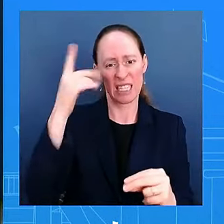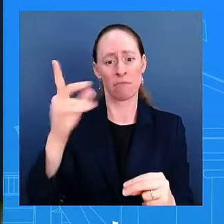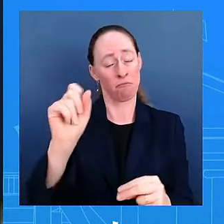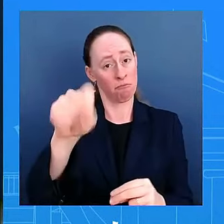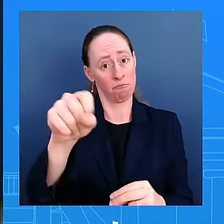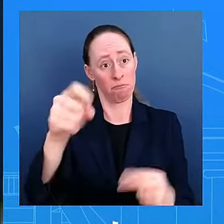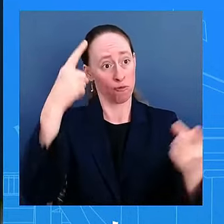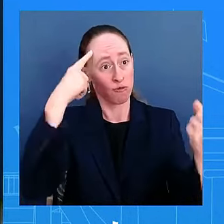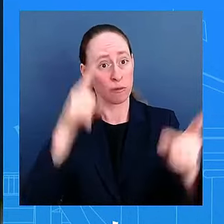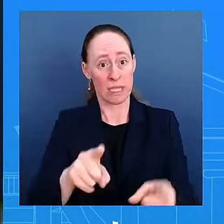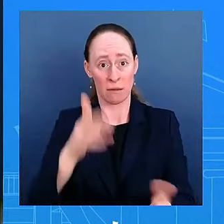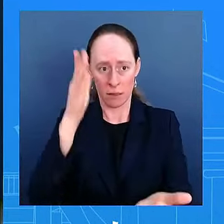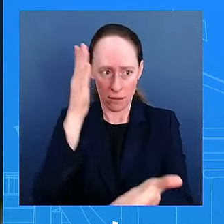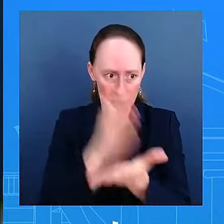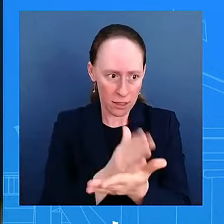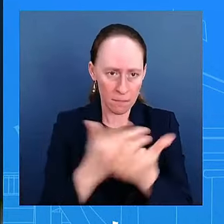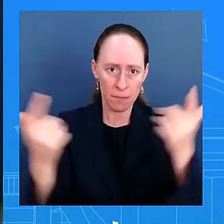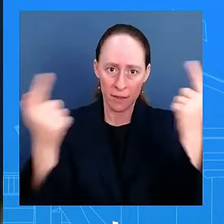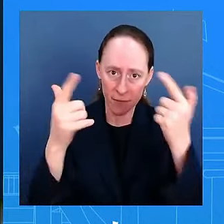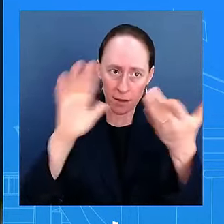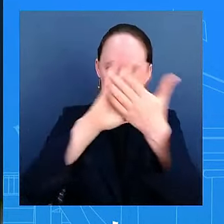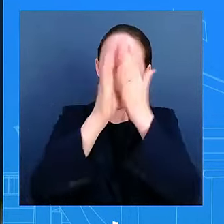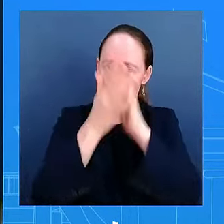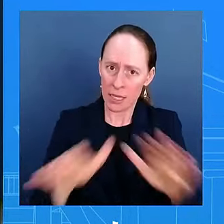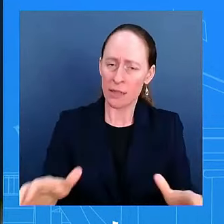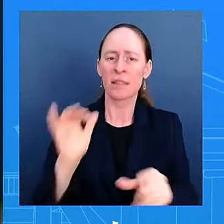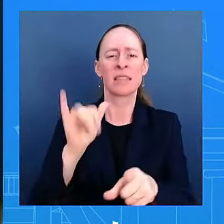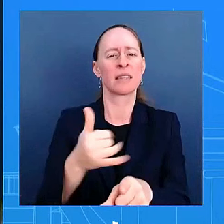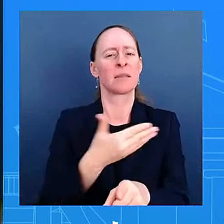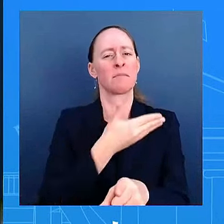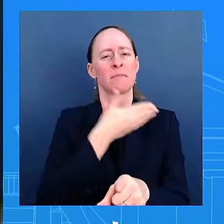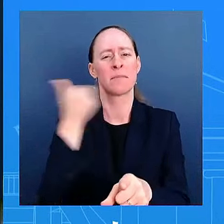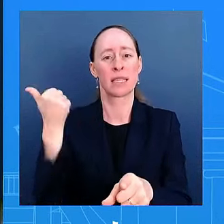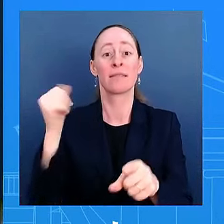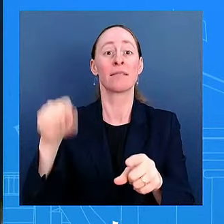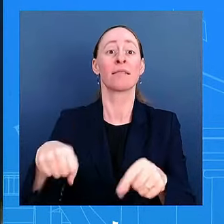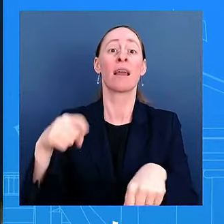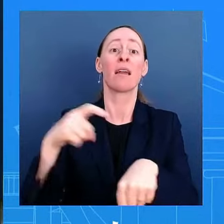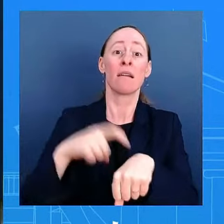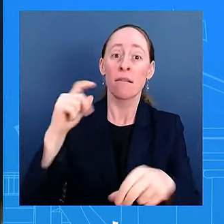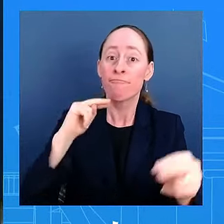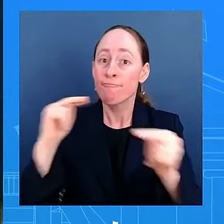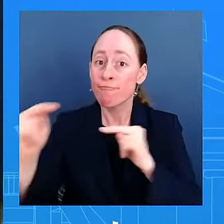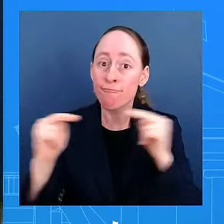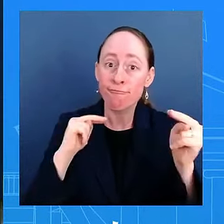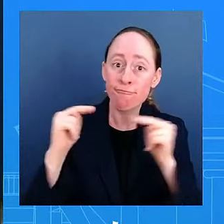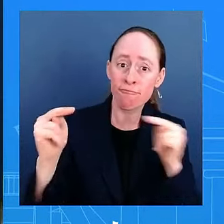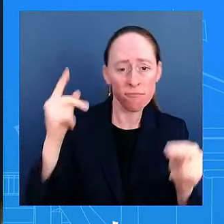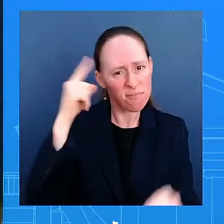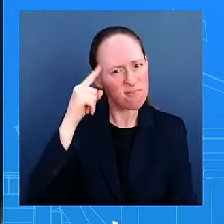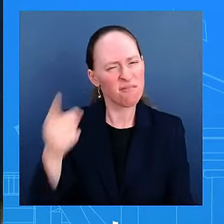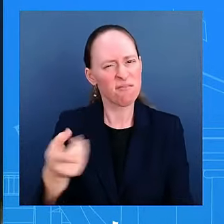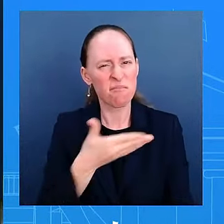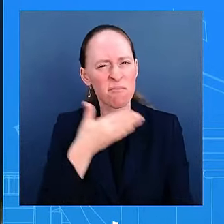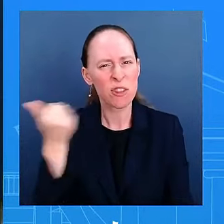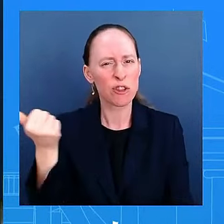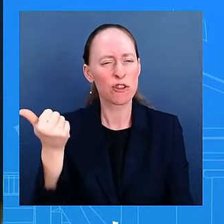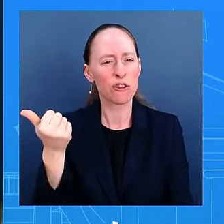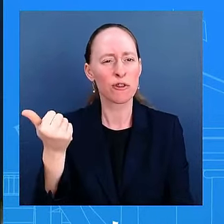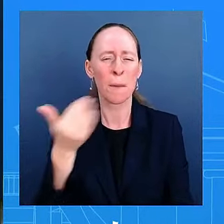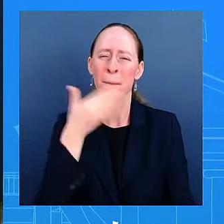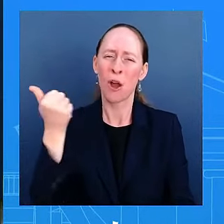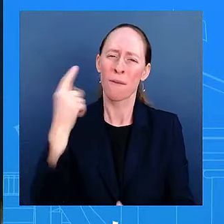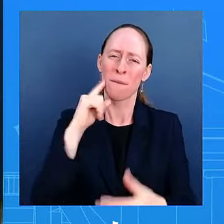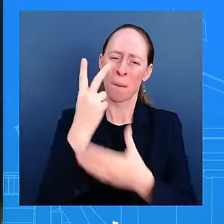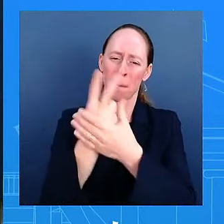to have diplomatic conversations. That's what we believe, and so that both sides can return back home